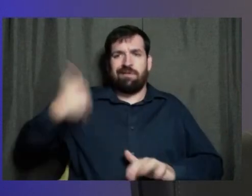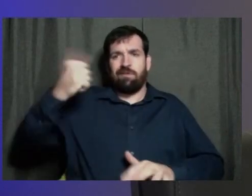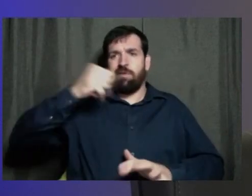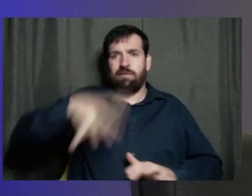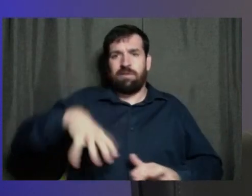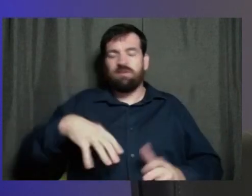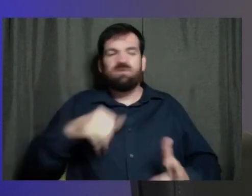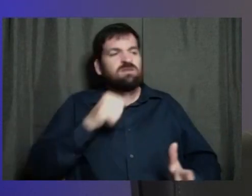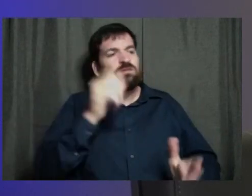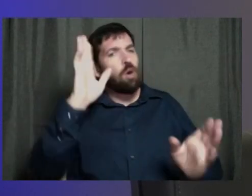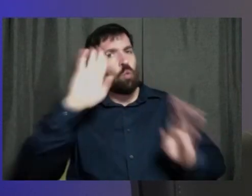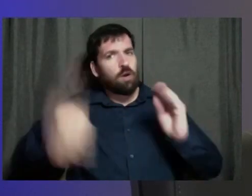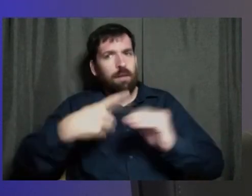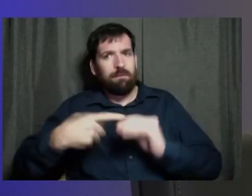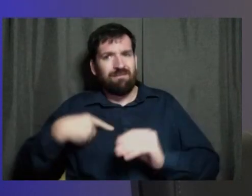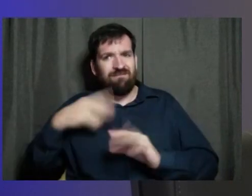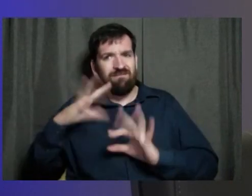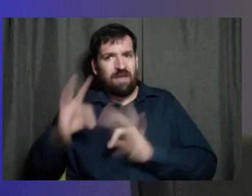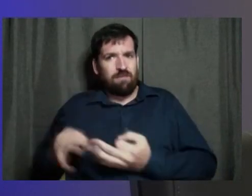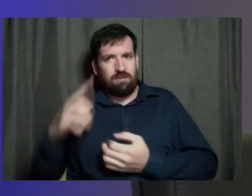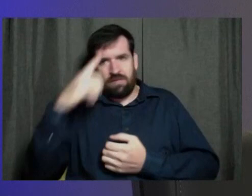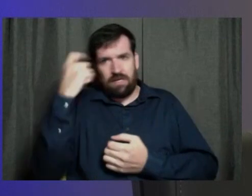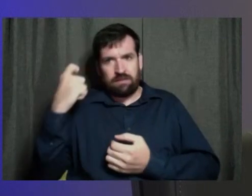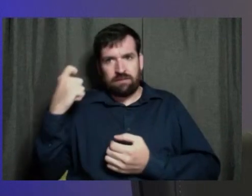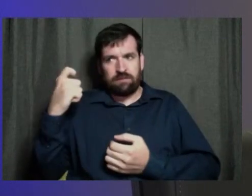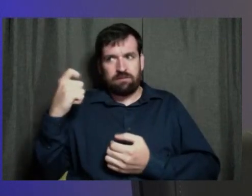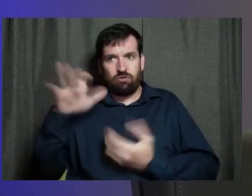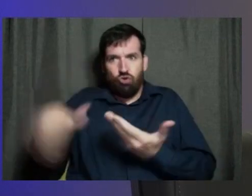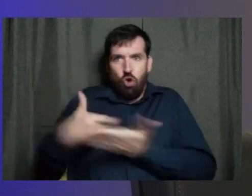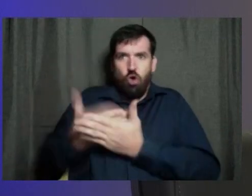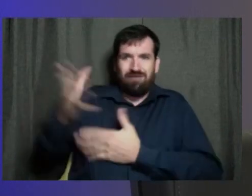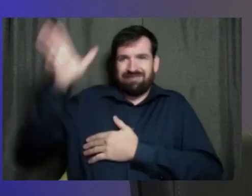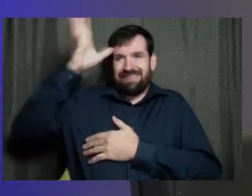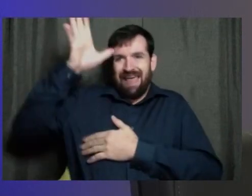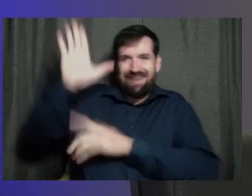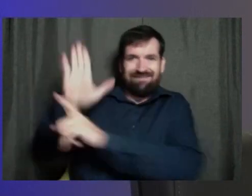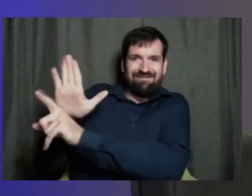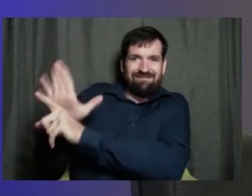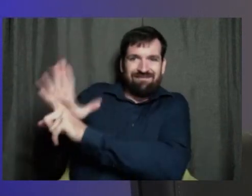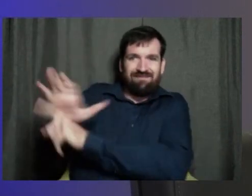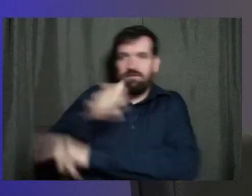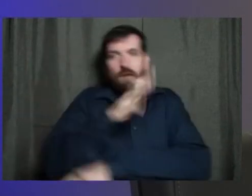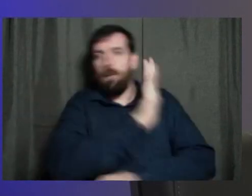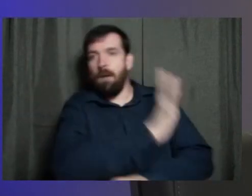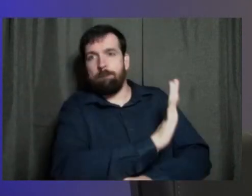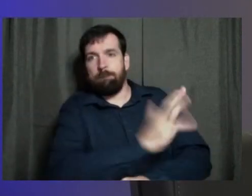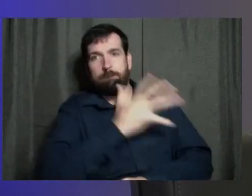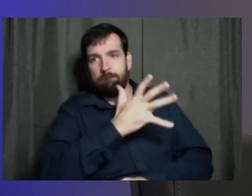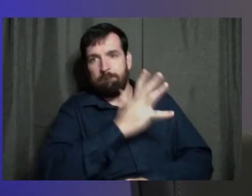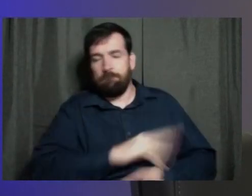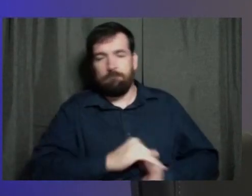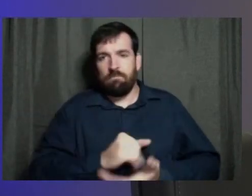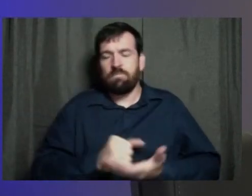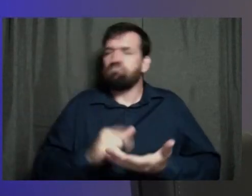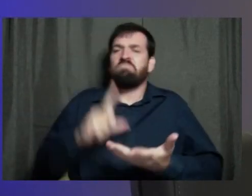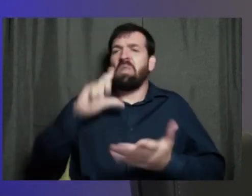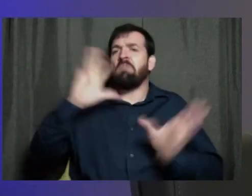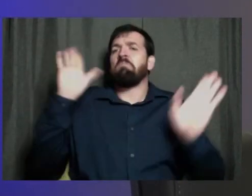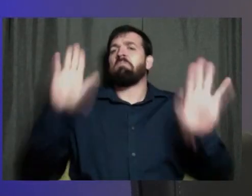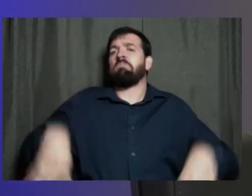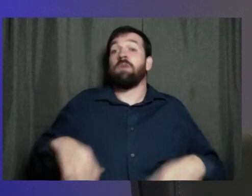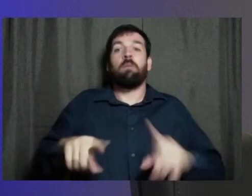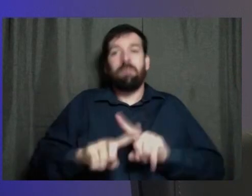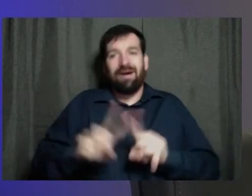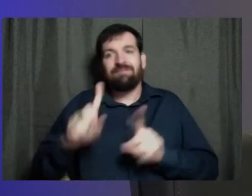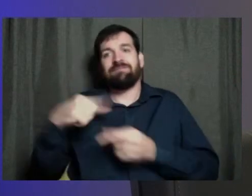my family because this was all on my dad's side of the family, so not something I thought I had to worry about. But these genes absolutely can be